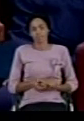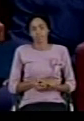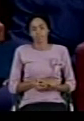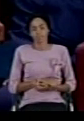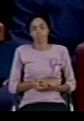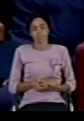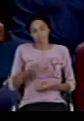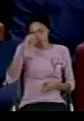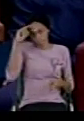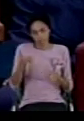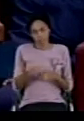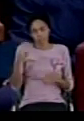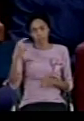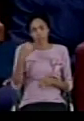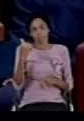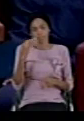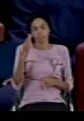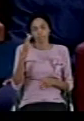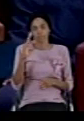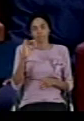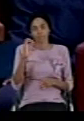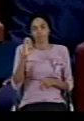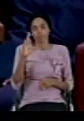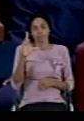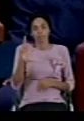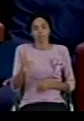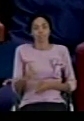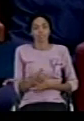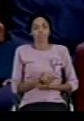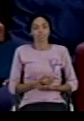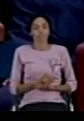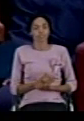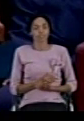Brother Gabriel Ude.